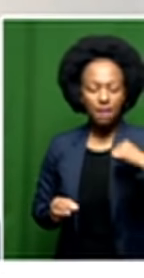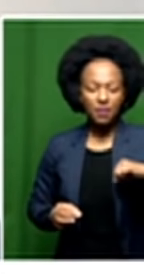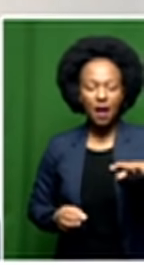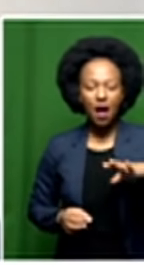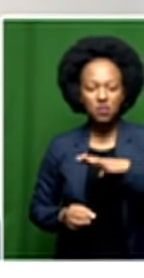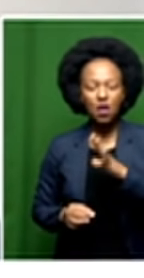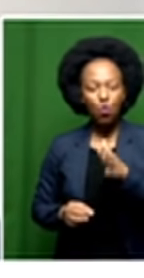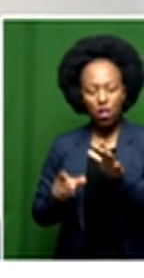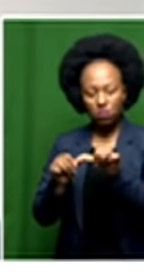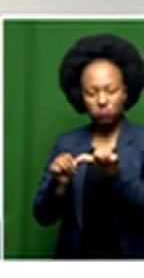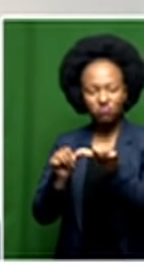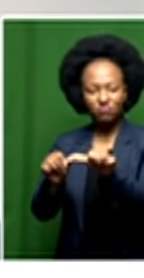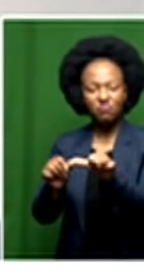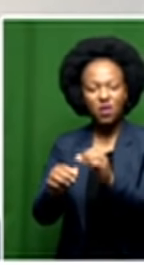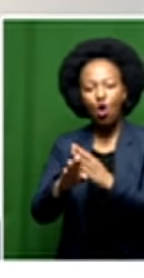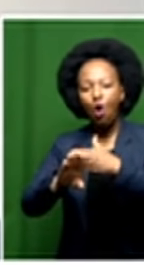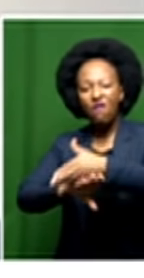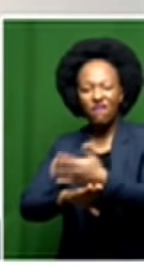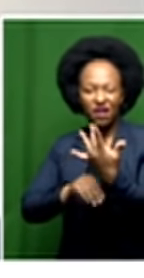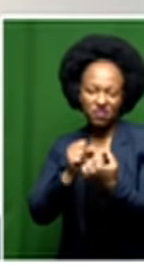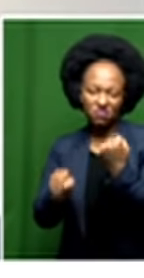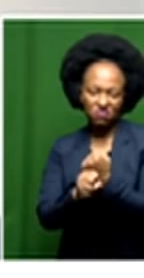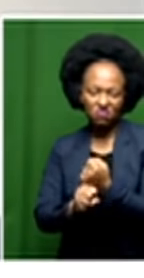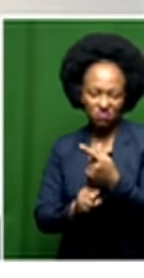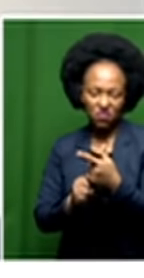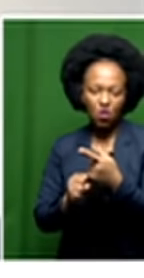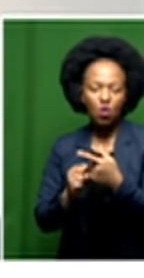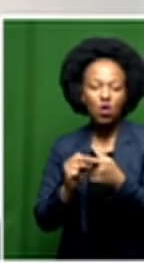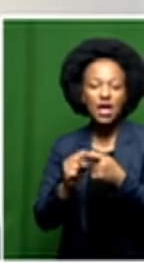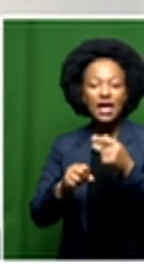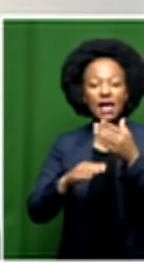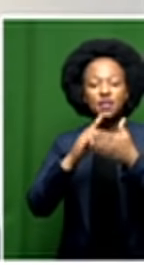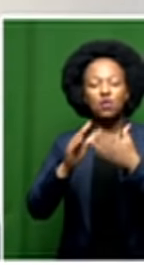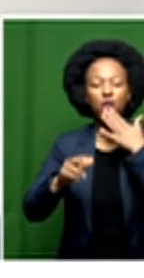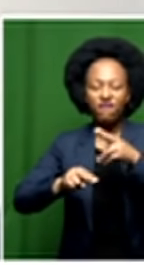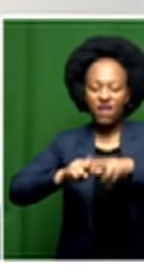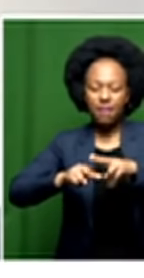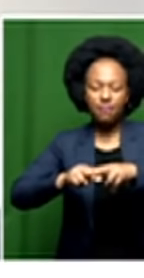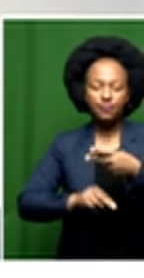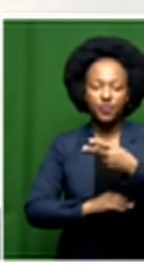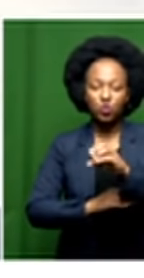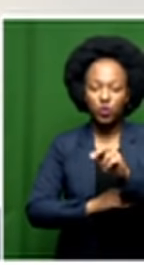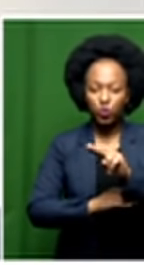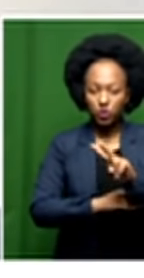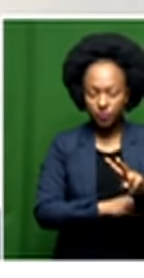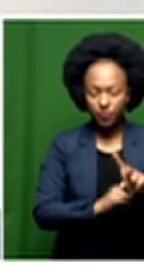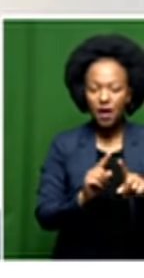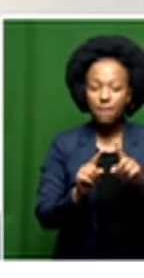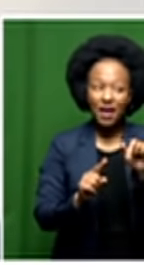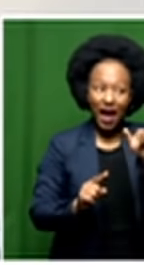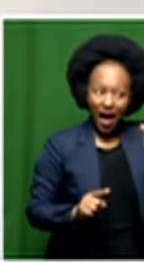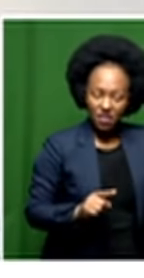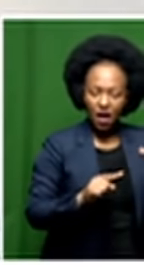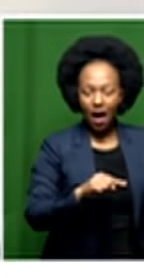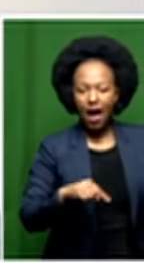remain in office for a period longer than that envisaged by the Constitution until February next year. There is still the alternative argument, which